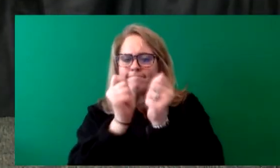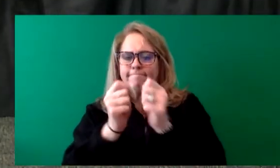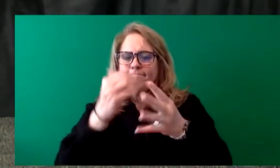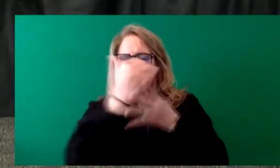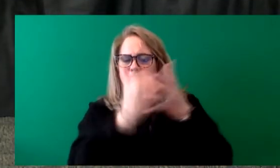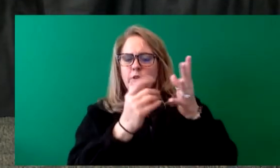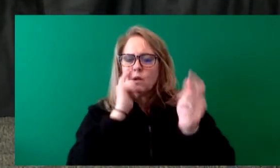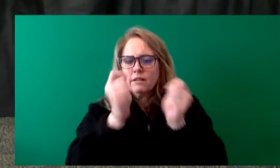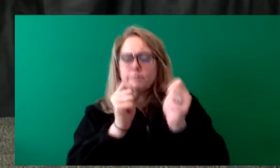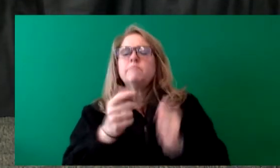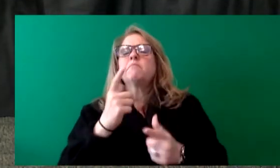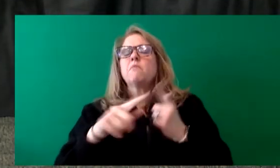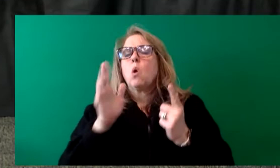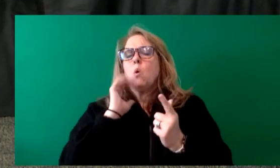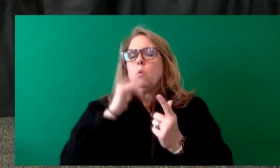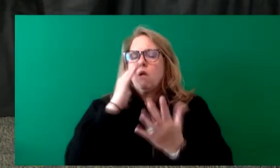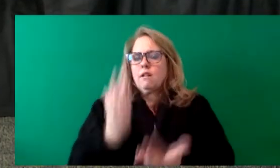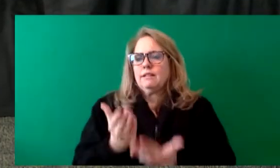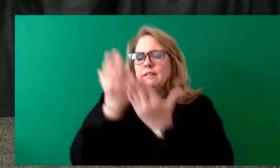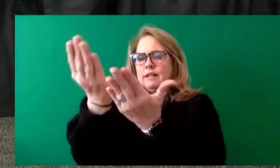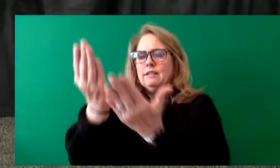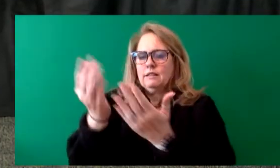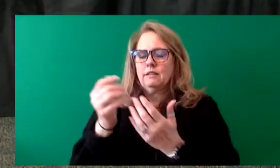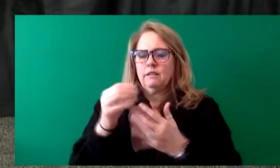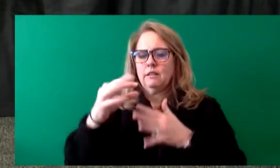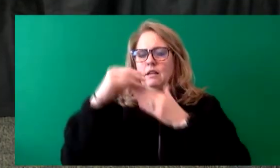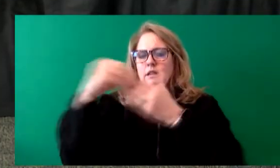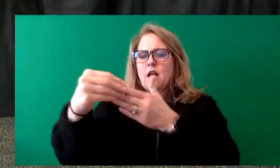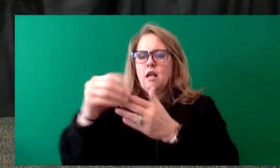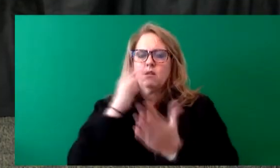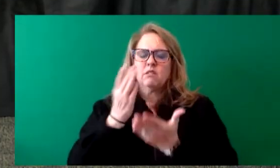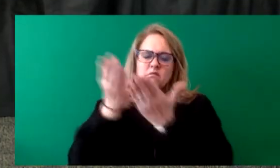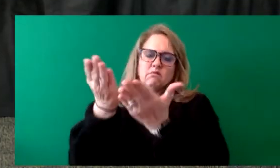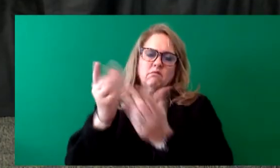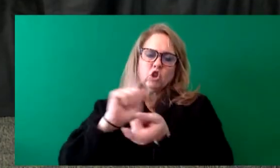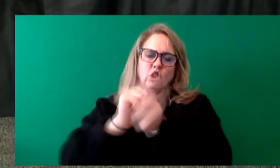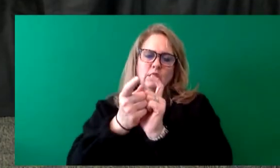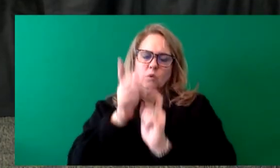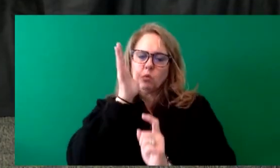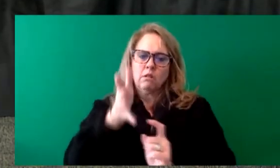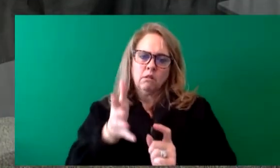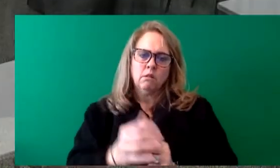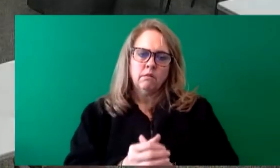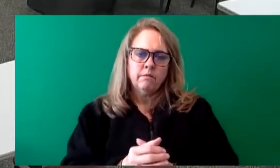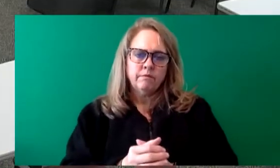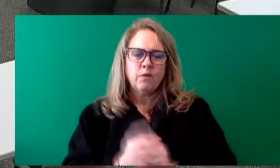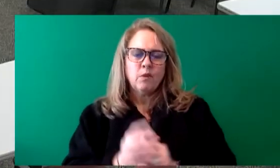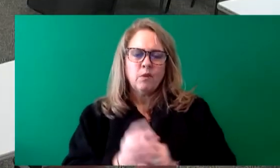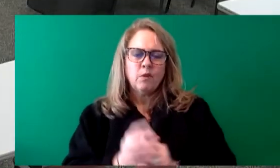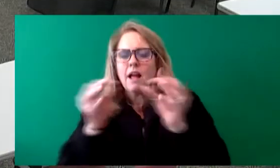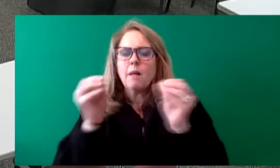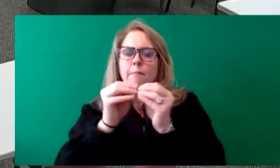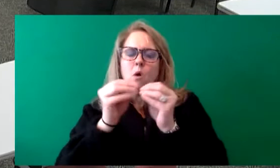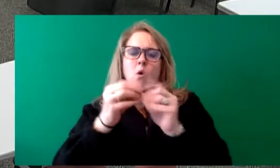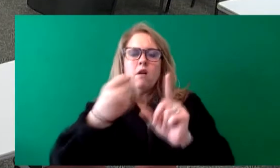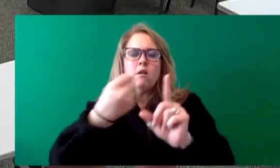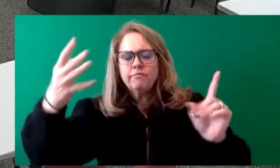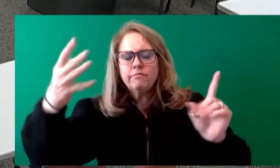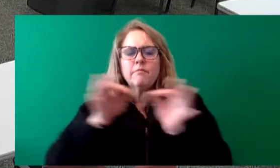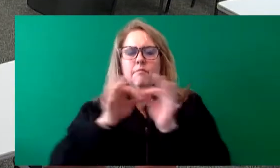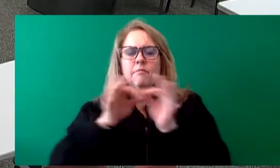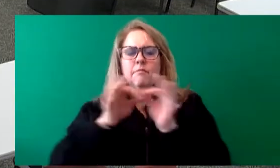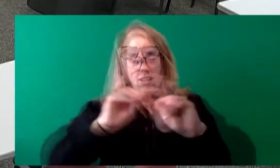guidance will be updating, so we'll discuss that. Okay, go ahead. And then my question